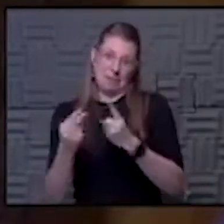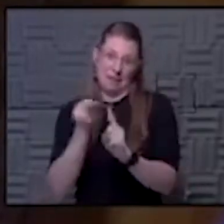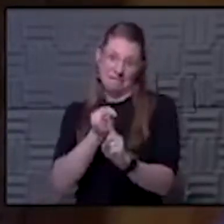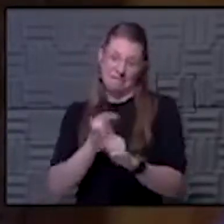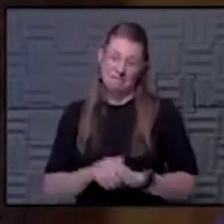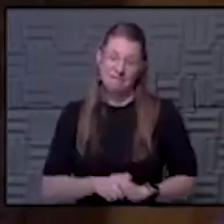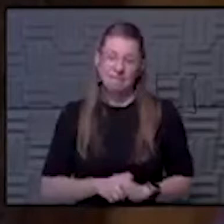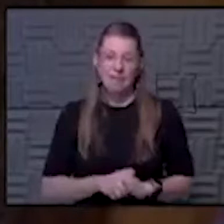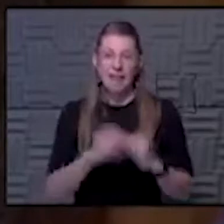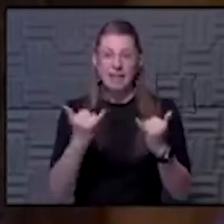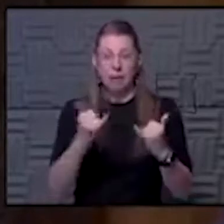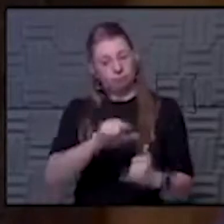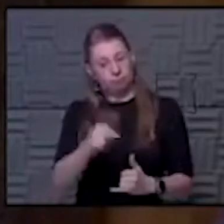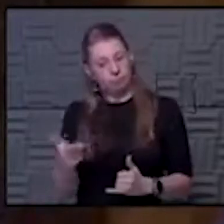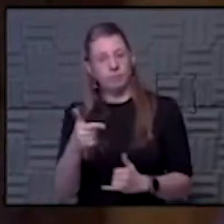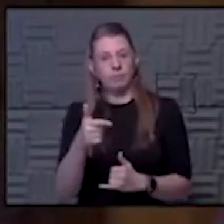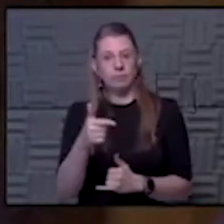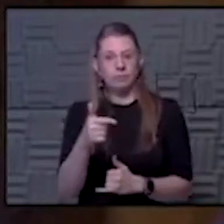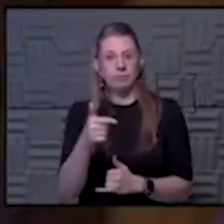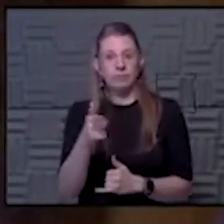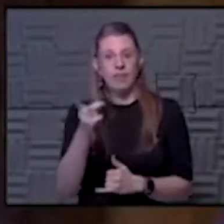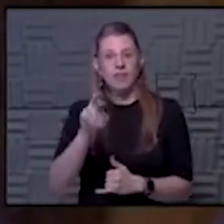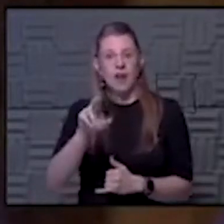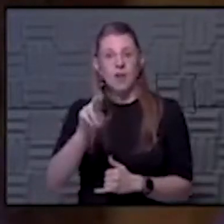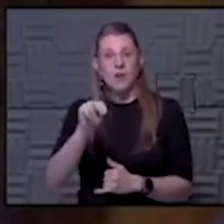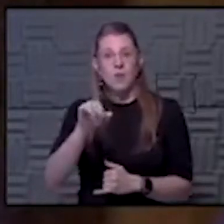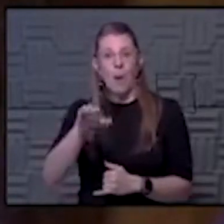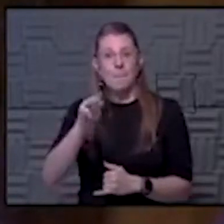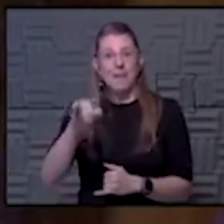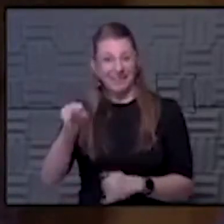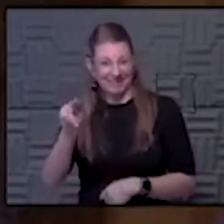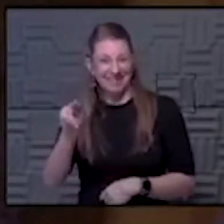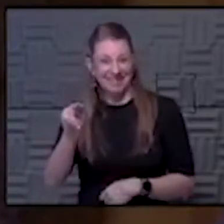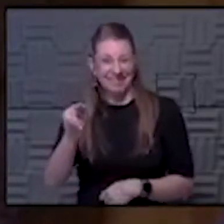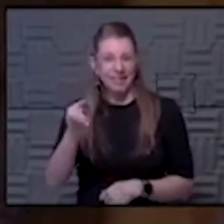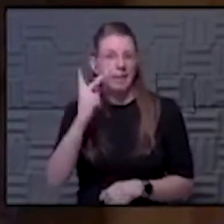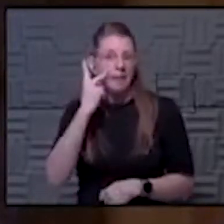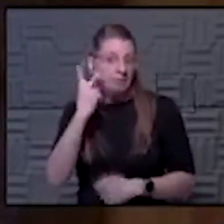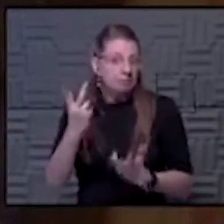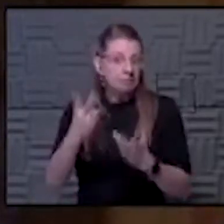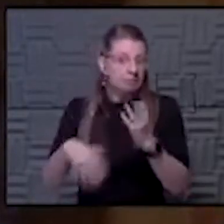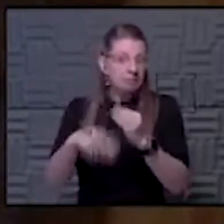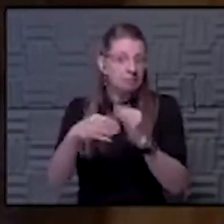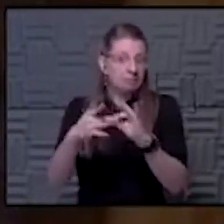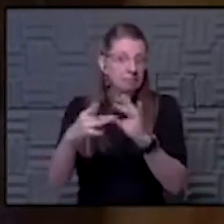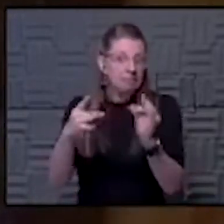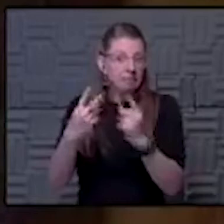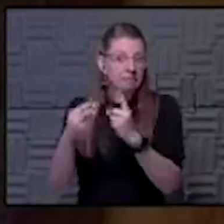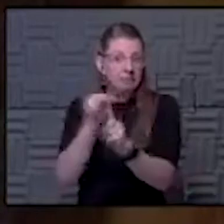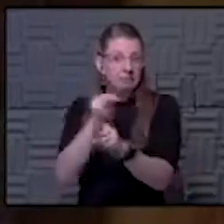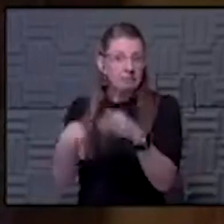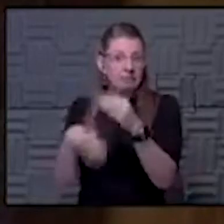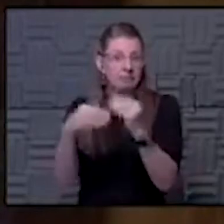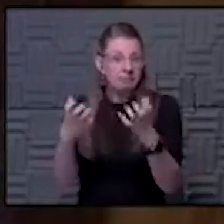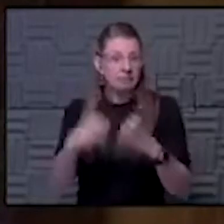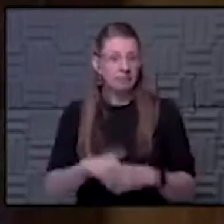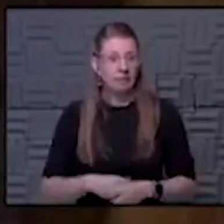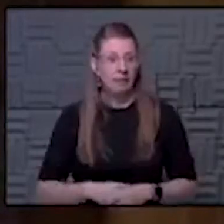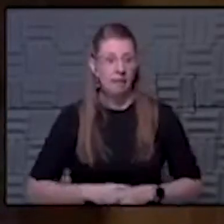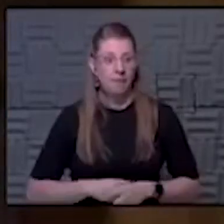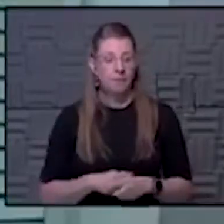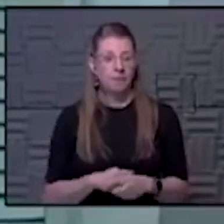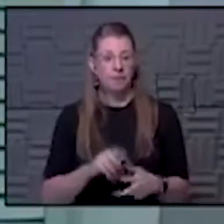and now I will turn it over to Dr. Norman, see if he's got something to say in some perspective. Hey,